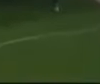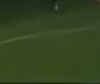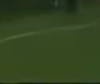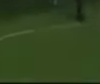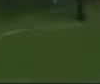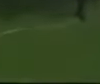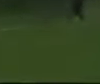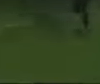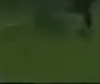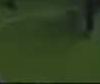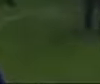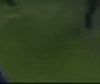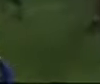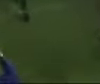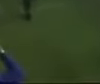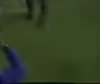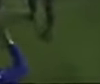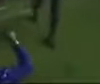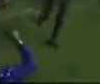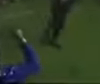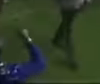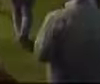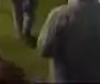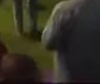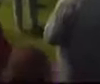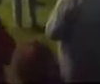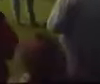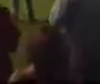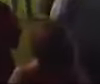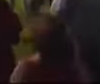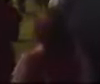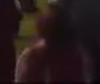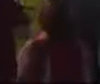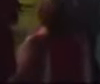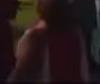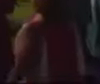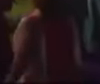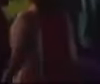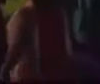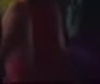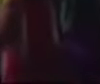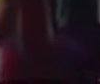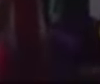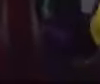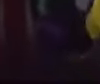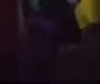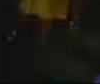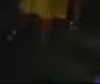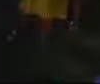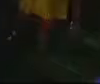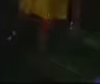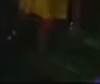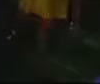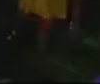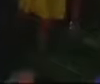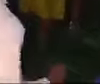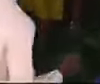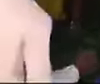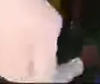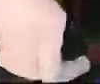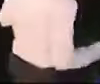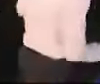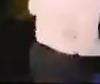shine, in the name of Jesus, the captain of our salvation, be delivered now. Be